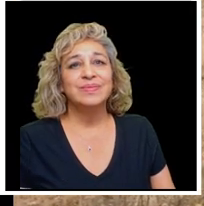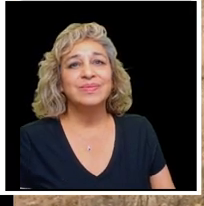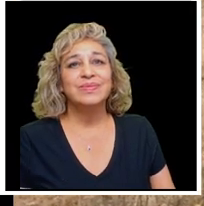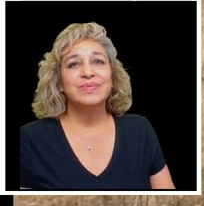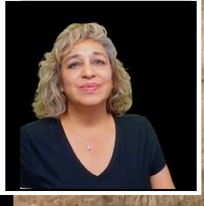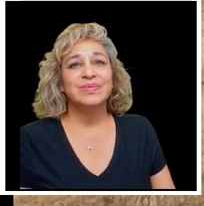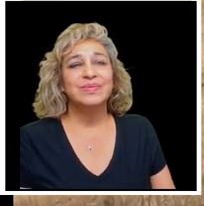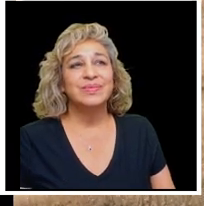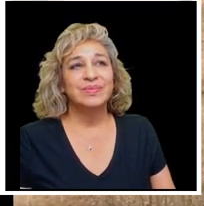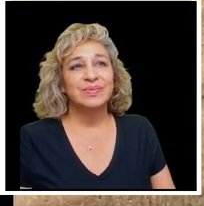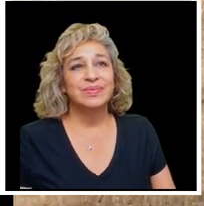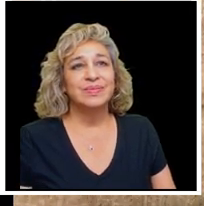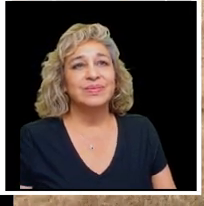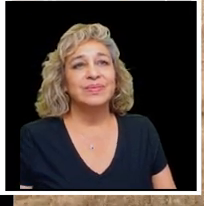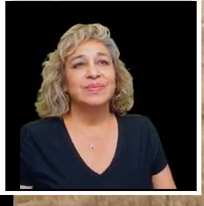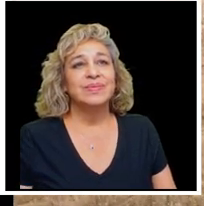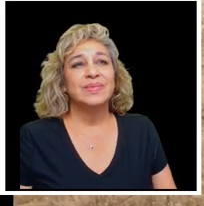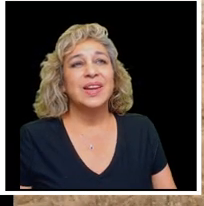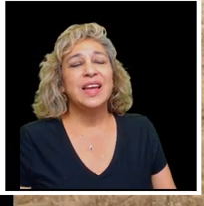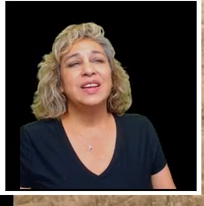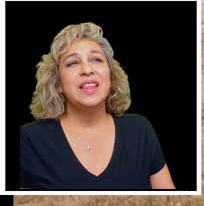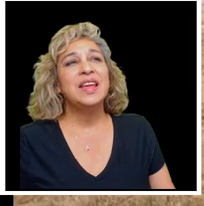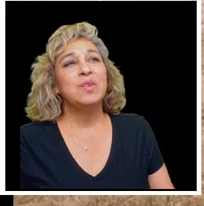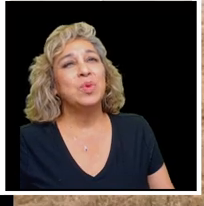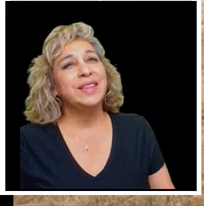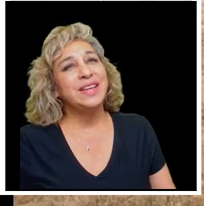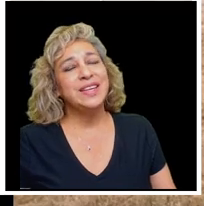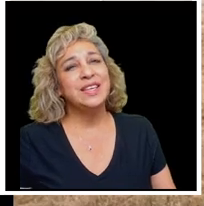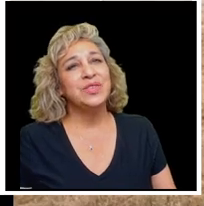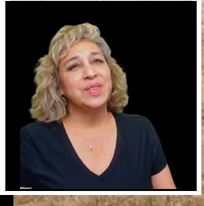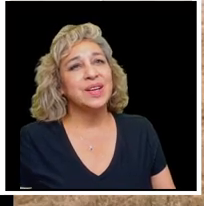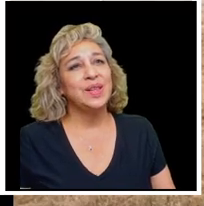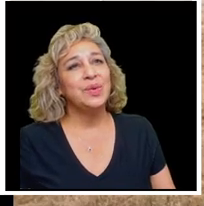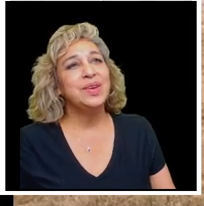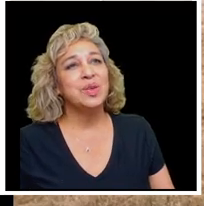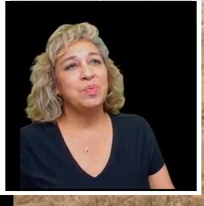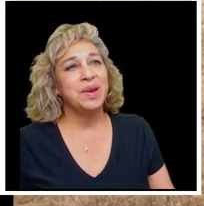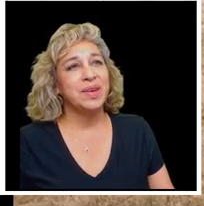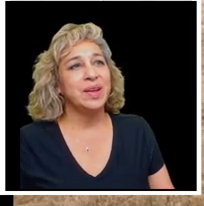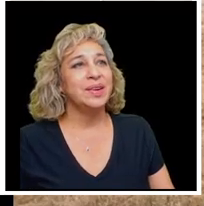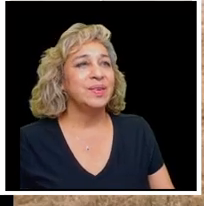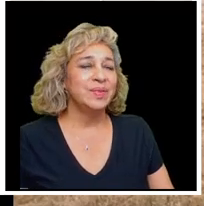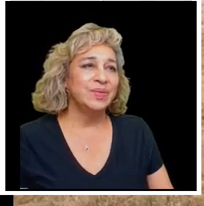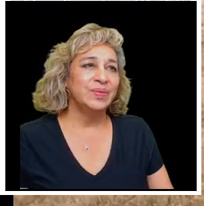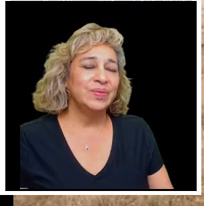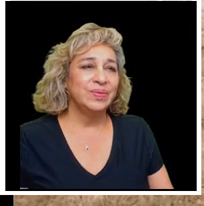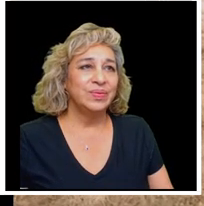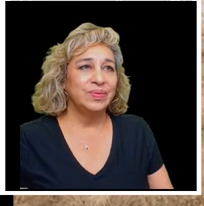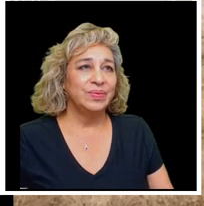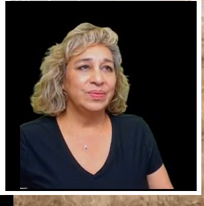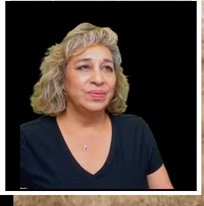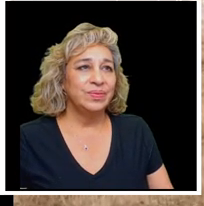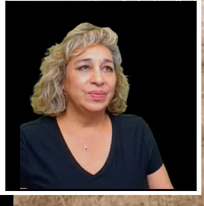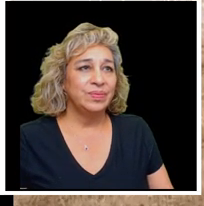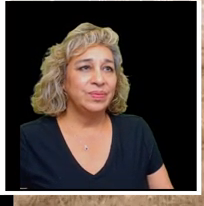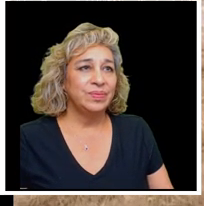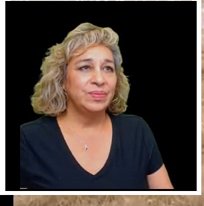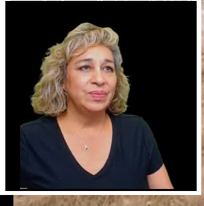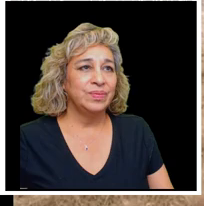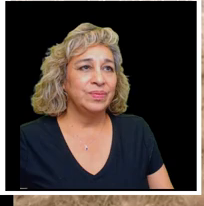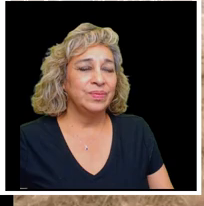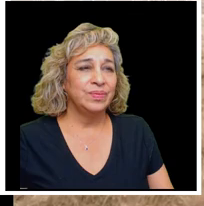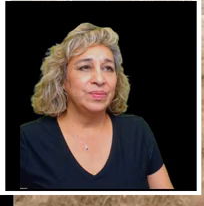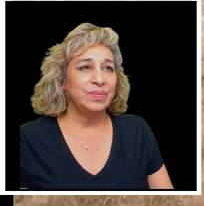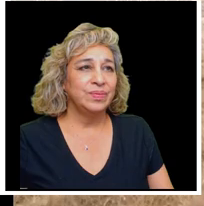yellow onion and then what they did during the colonial period you know Stella seedless